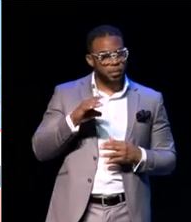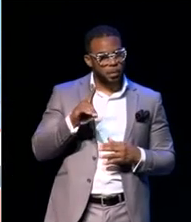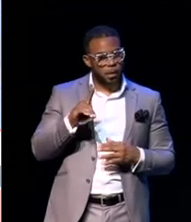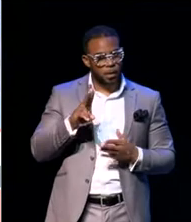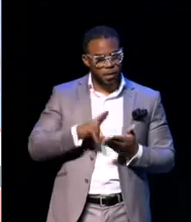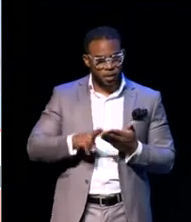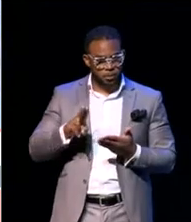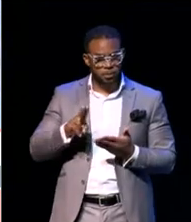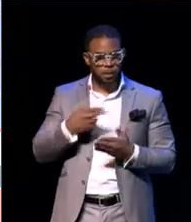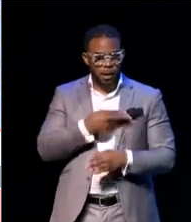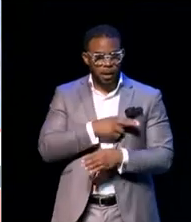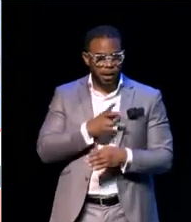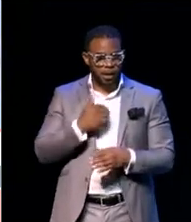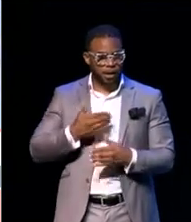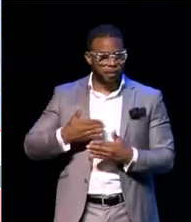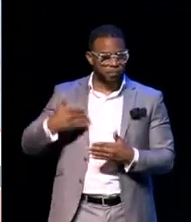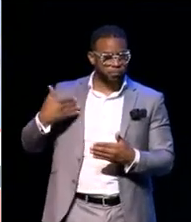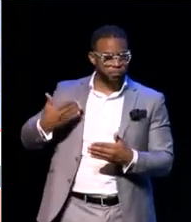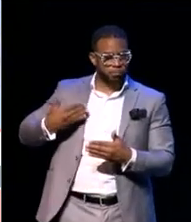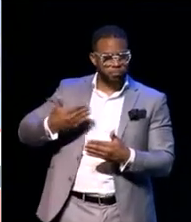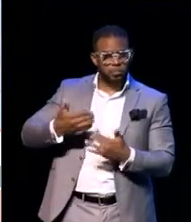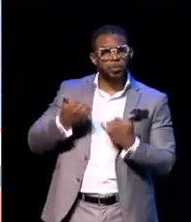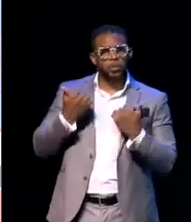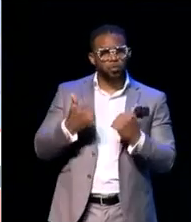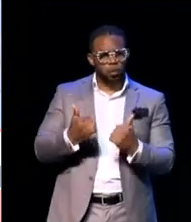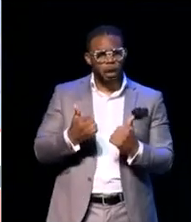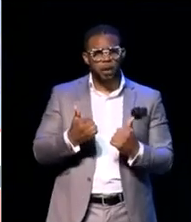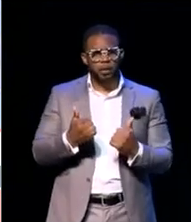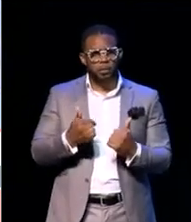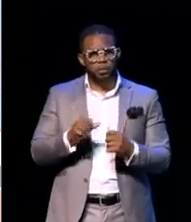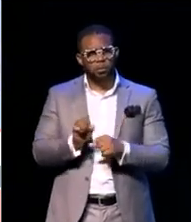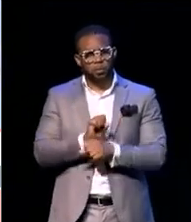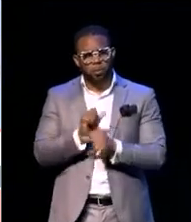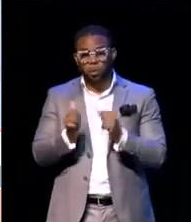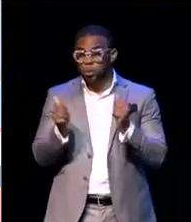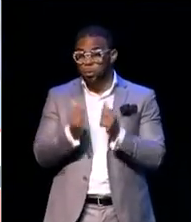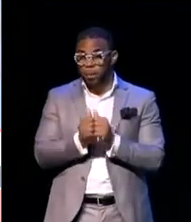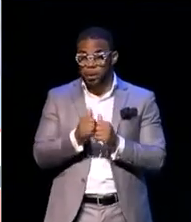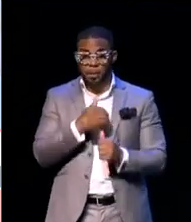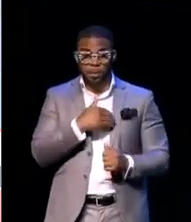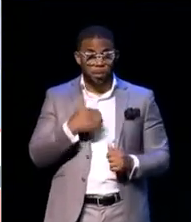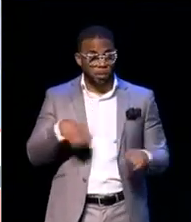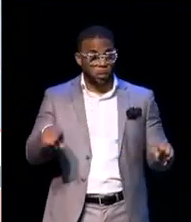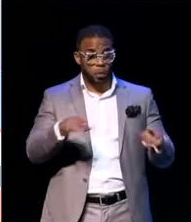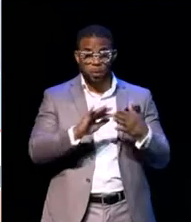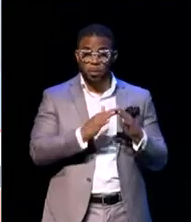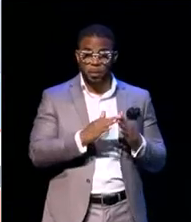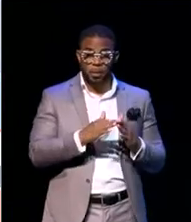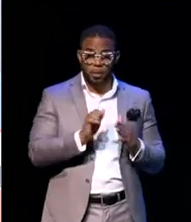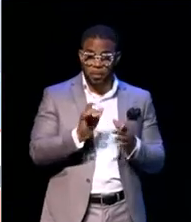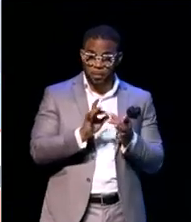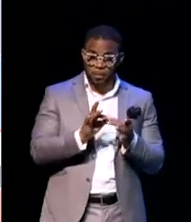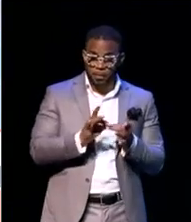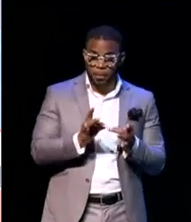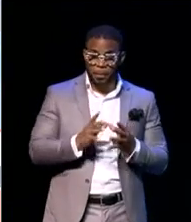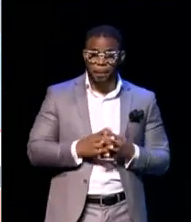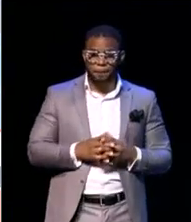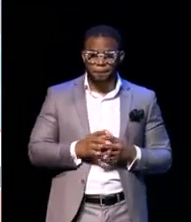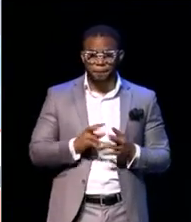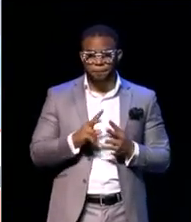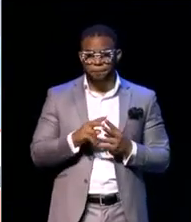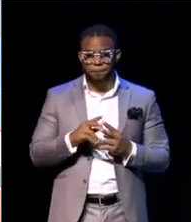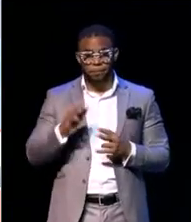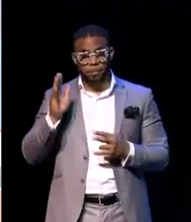has historically tried to work with the members of those communities that you mentioned,